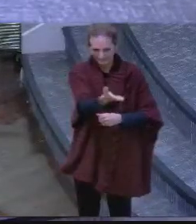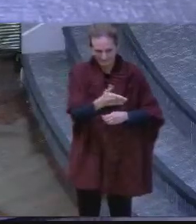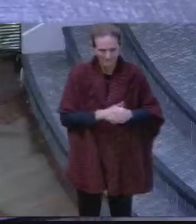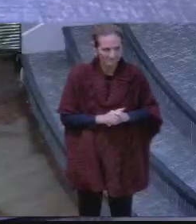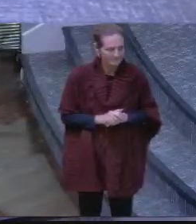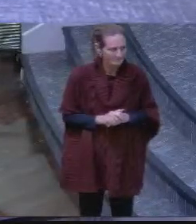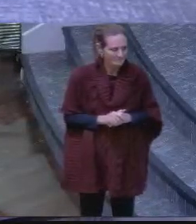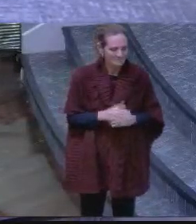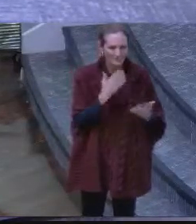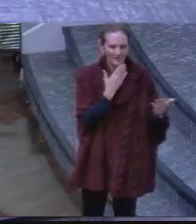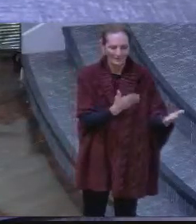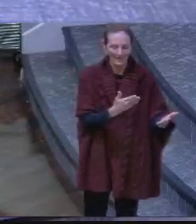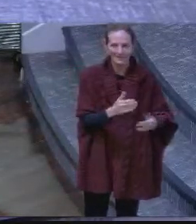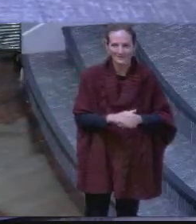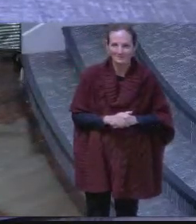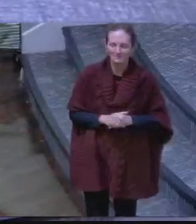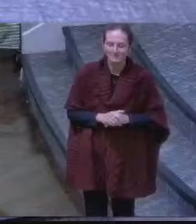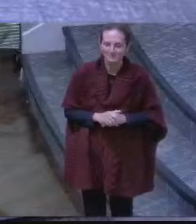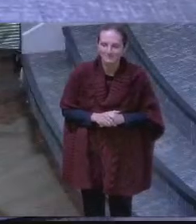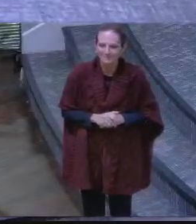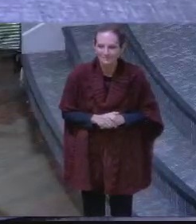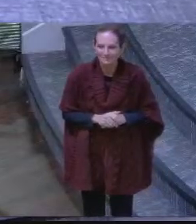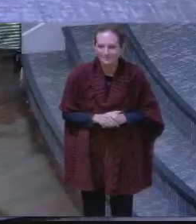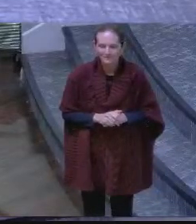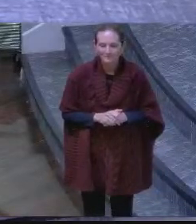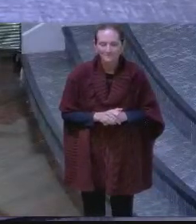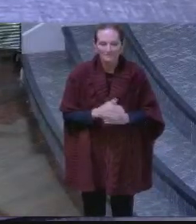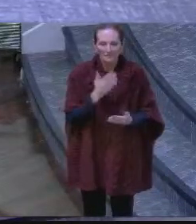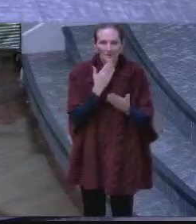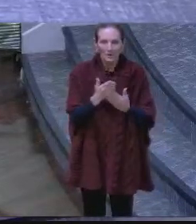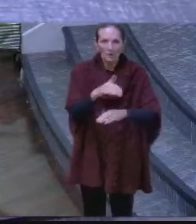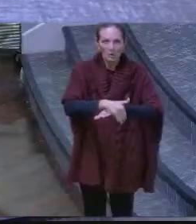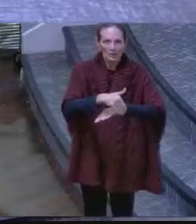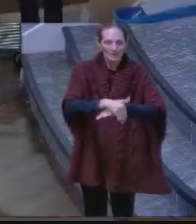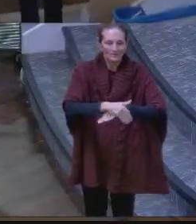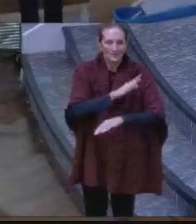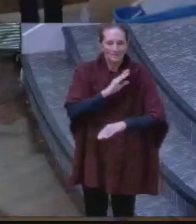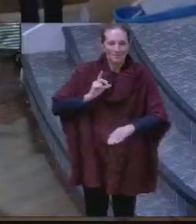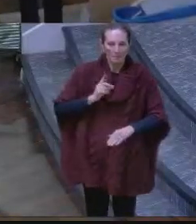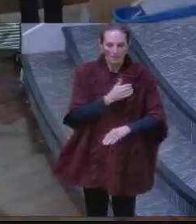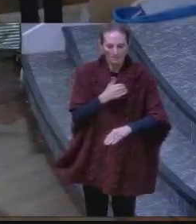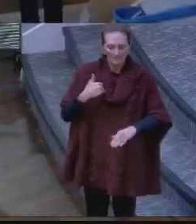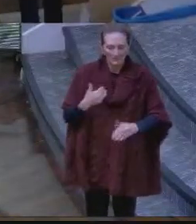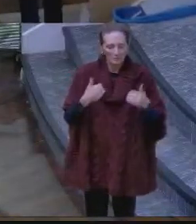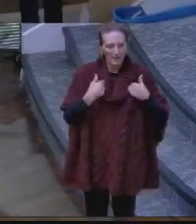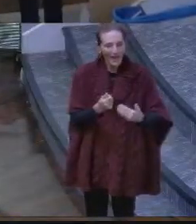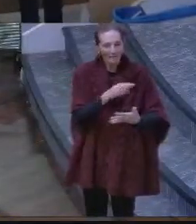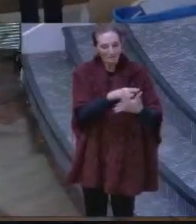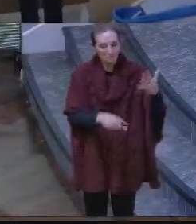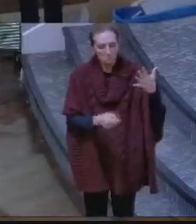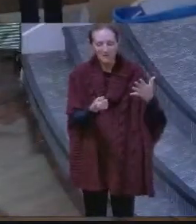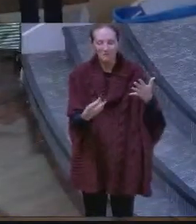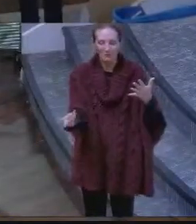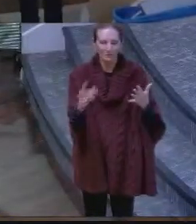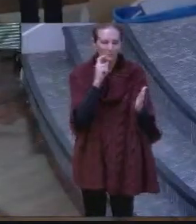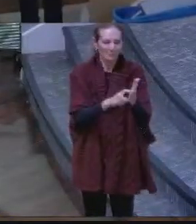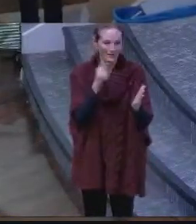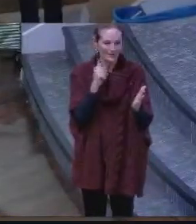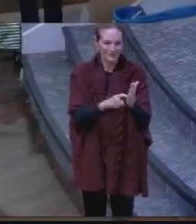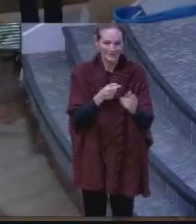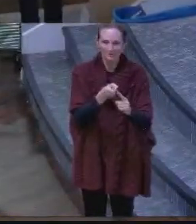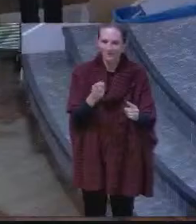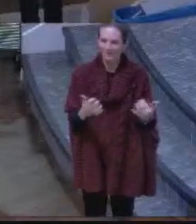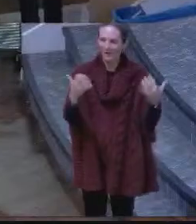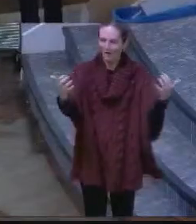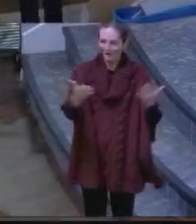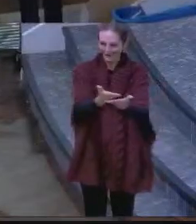All right. Thank you, Dr. Anderson, Dr. Hooker. Good evening, board members. We have a few recognitions tonight, as you can see from our audience.